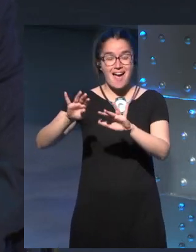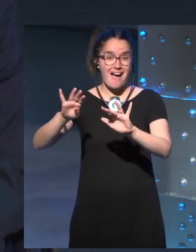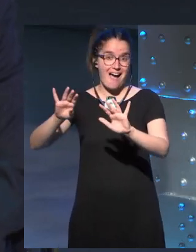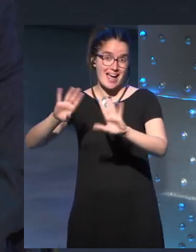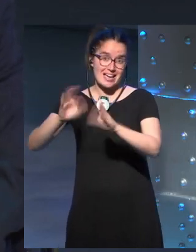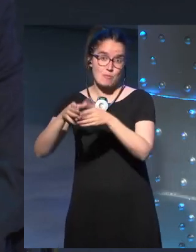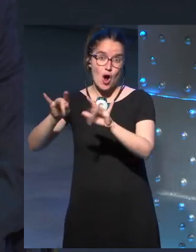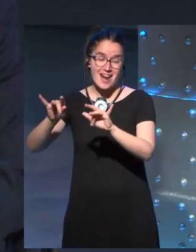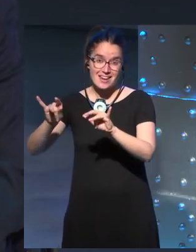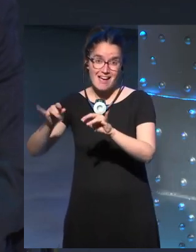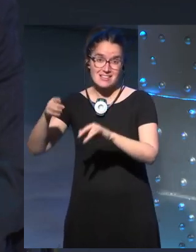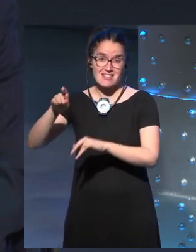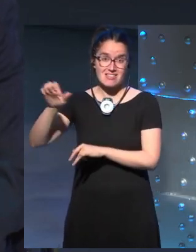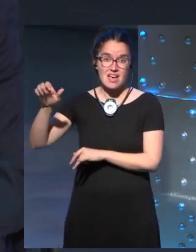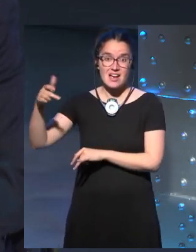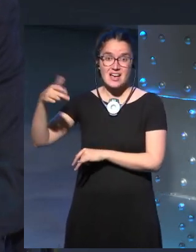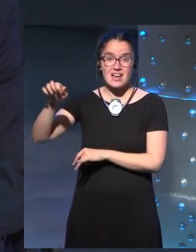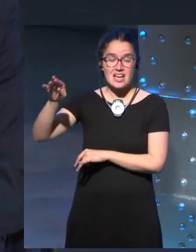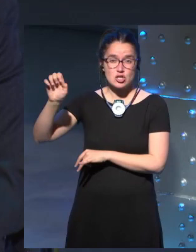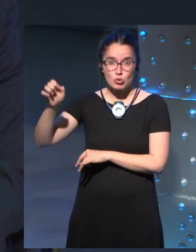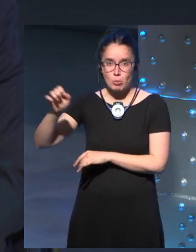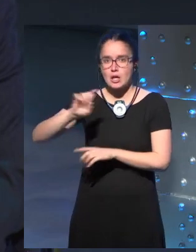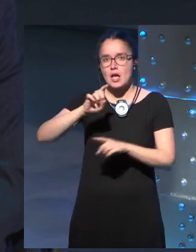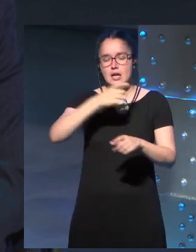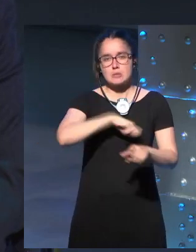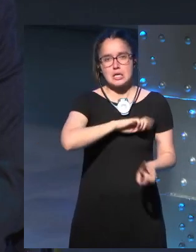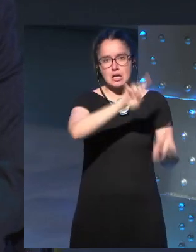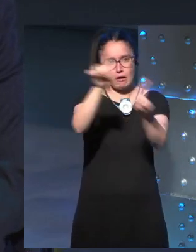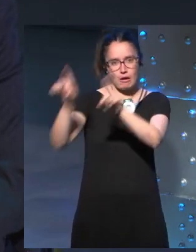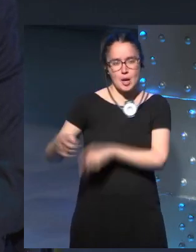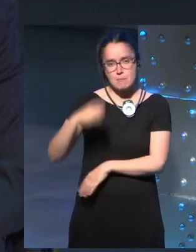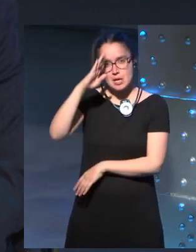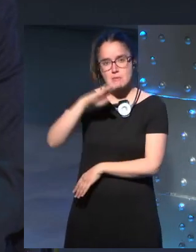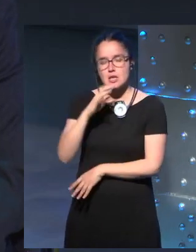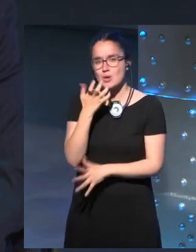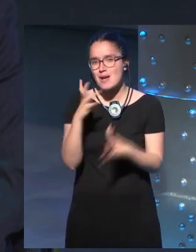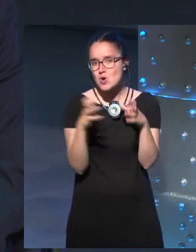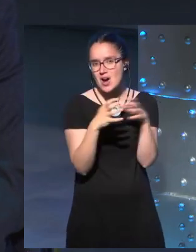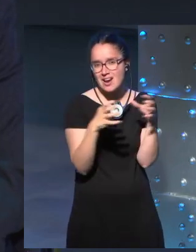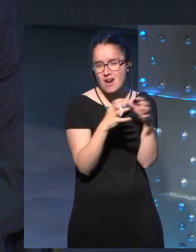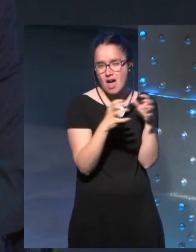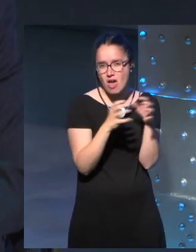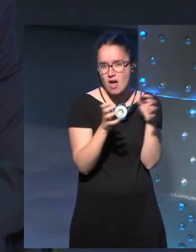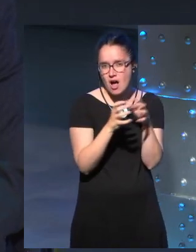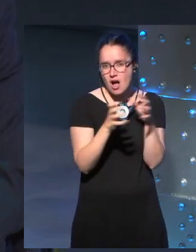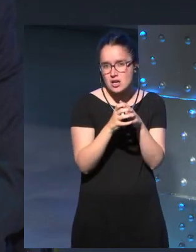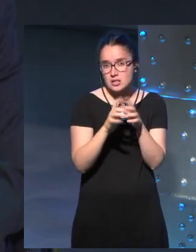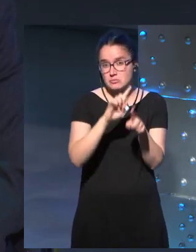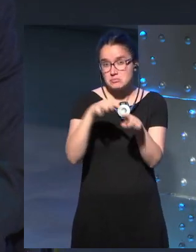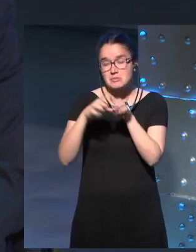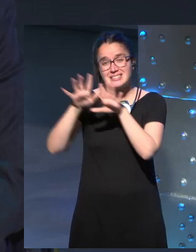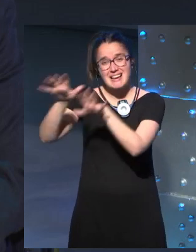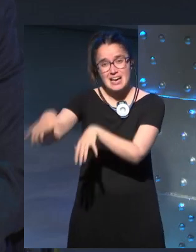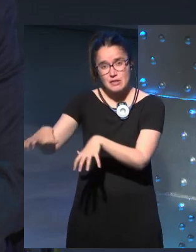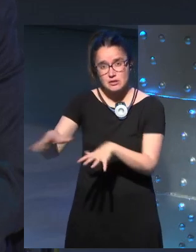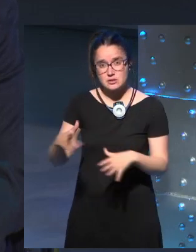or in Arenas de Quecho, many of them ended up playing at different places of Spain. My father went to Granada and